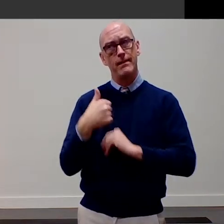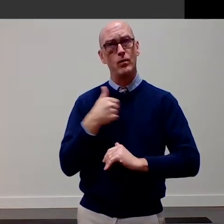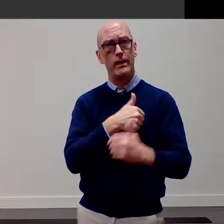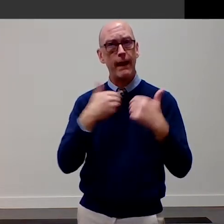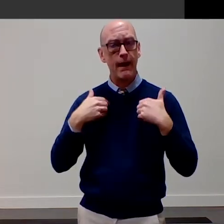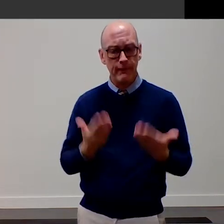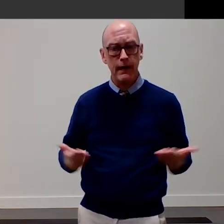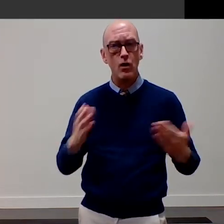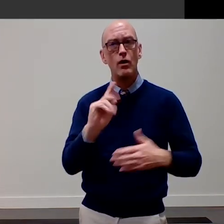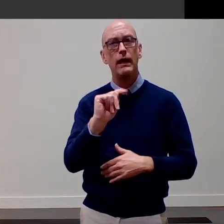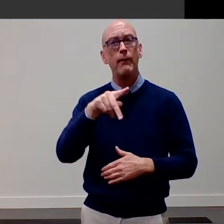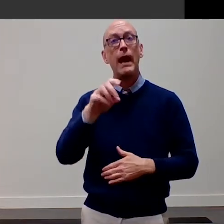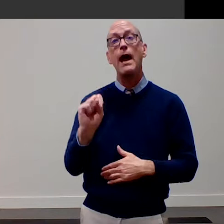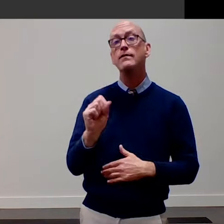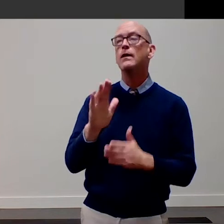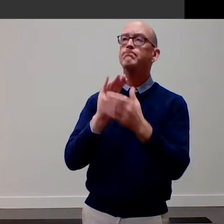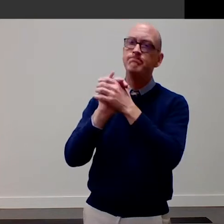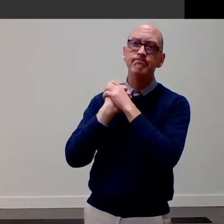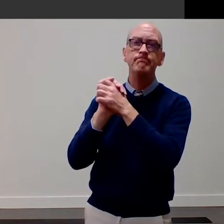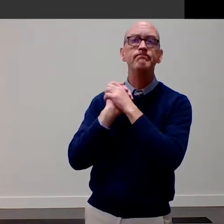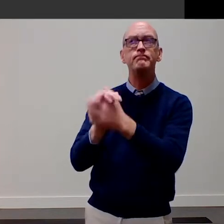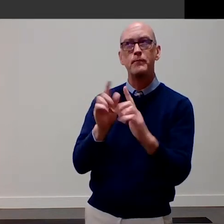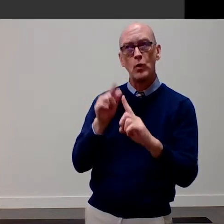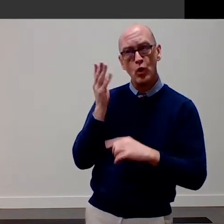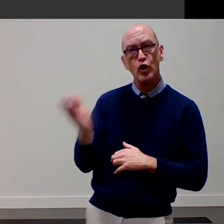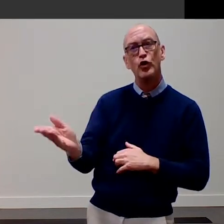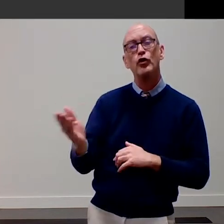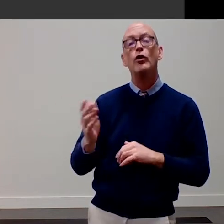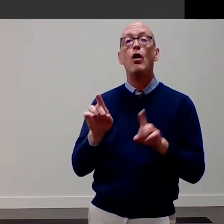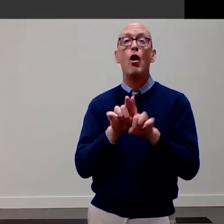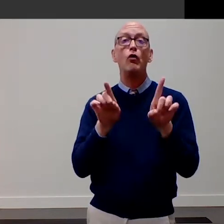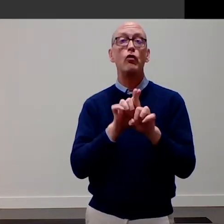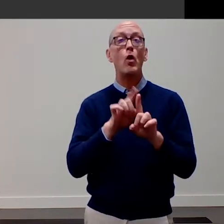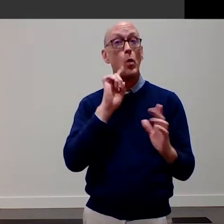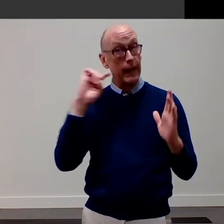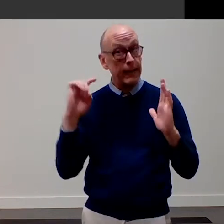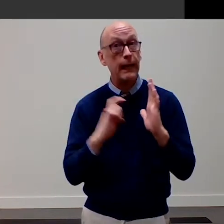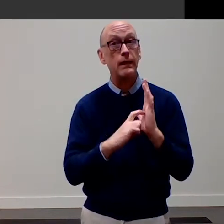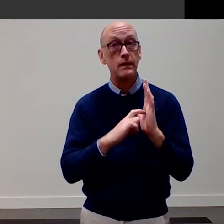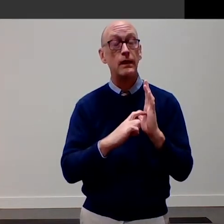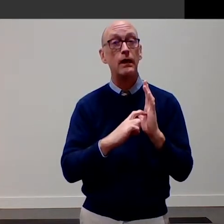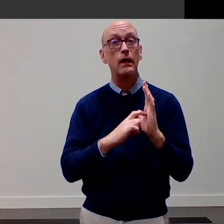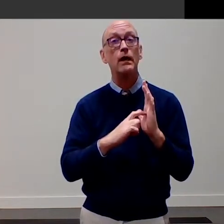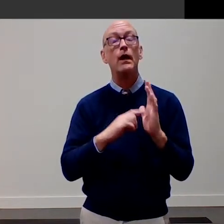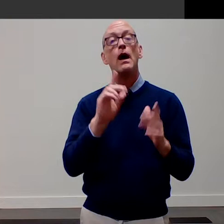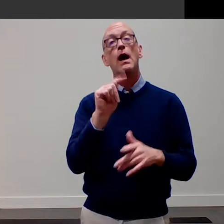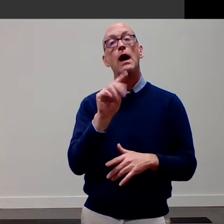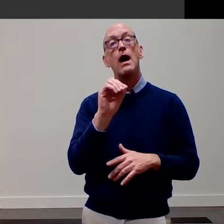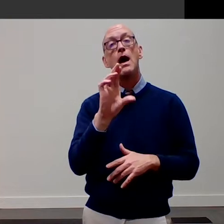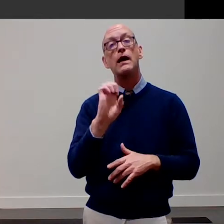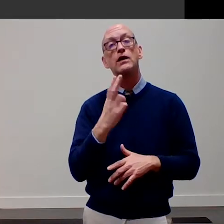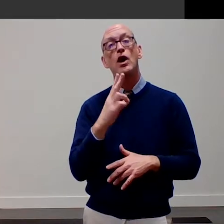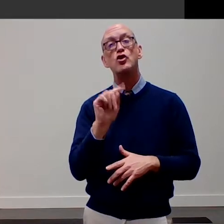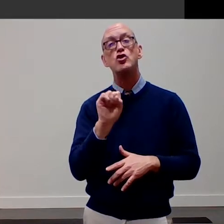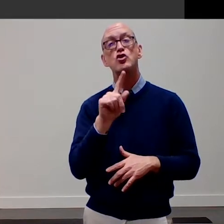here in TPS. So congratulations to Sarah Ramirez. And then also I was recognized for the Touchstone Contributor